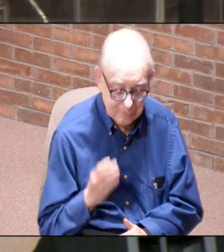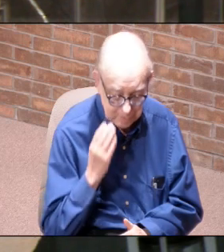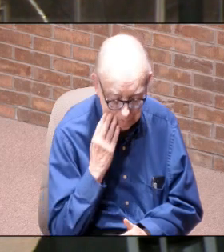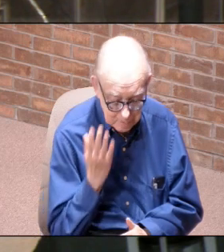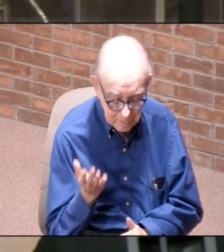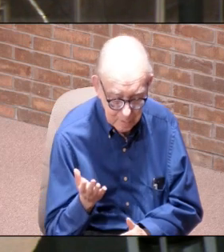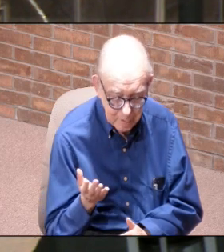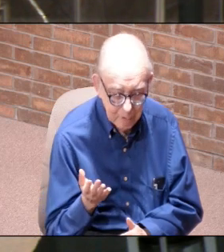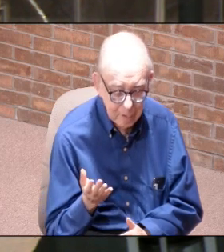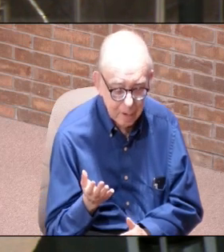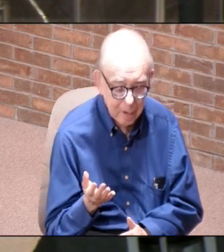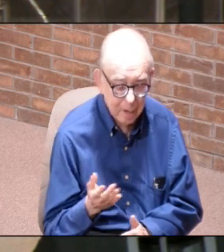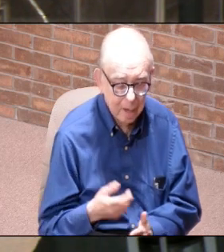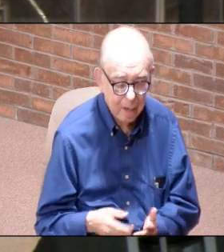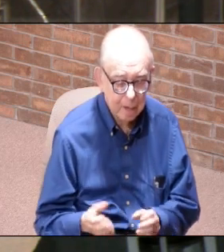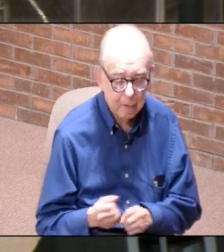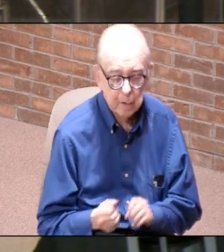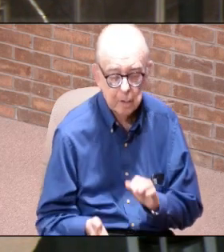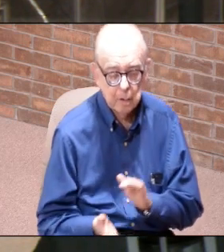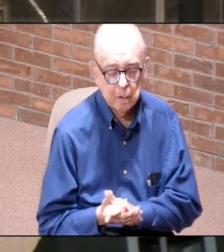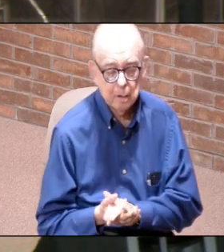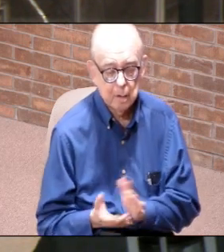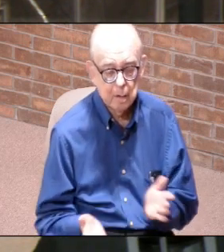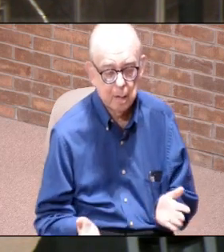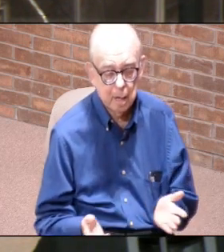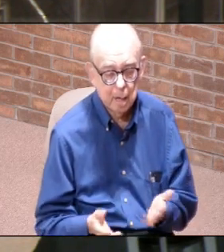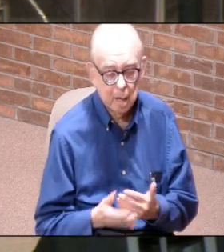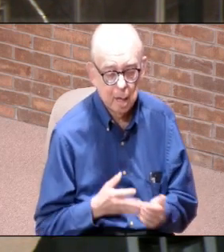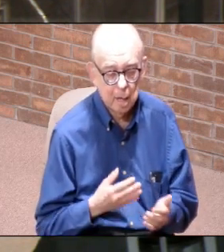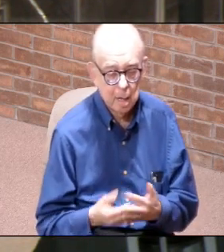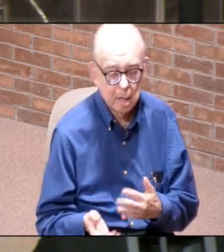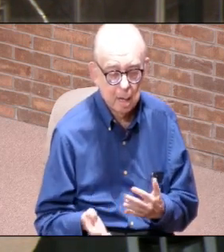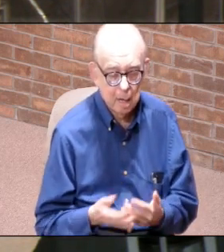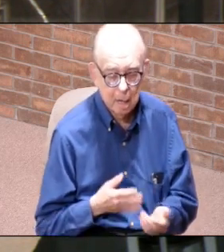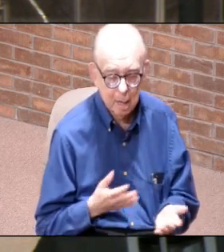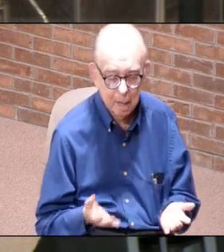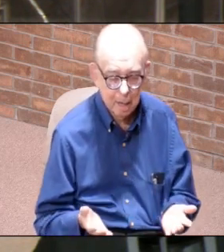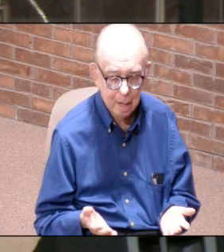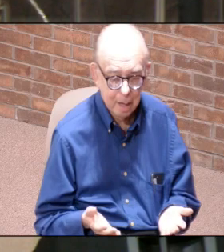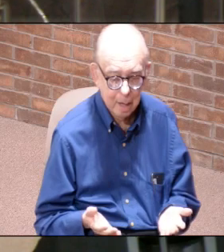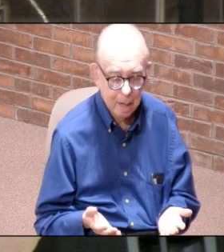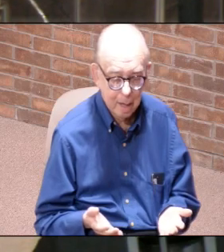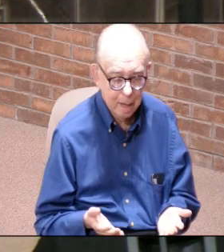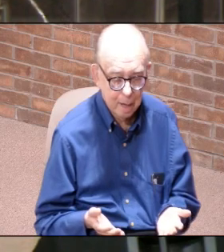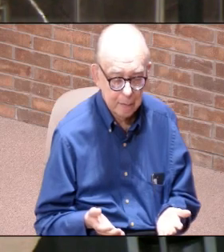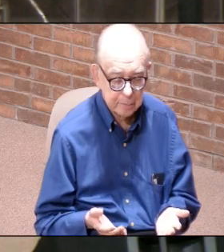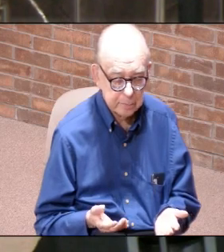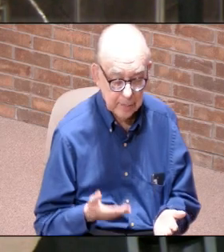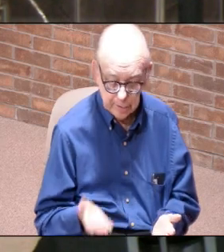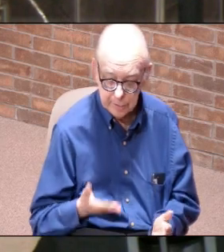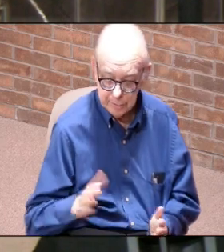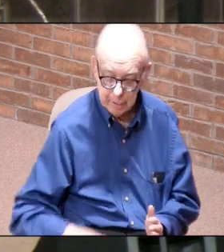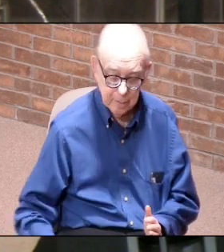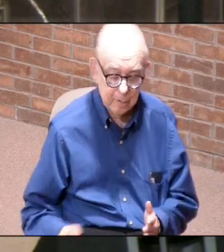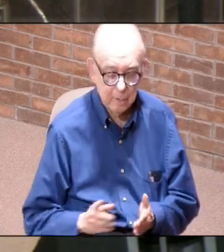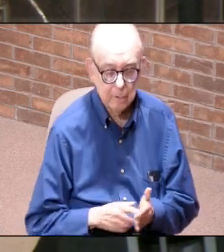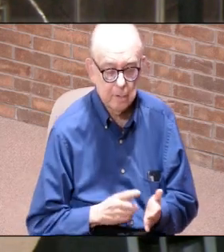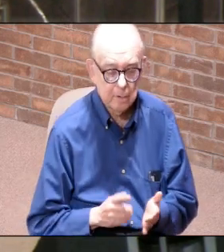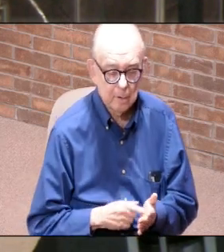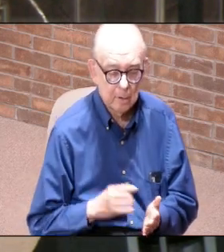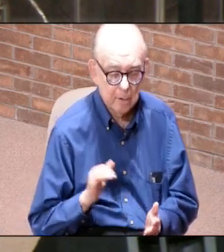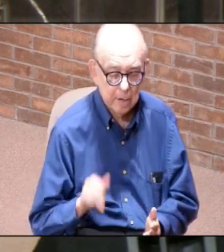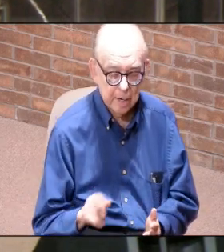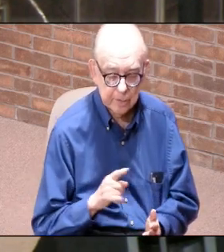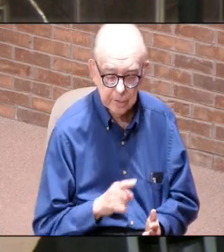You know, it's we got married or whatever, and here's a child. Sometimes, yes,